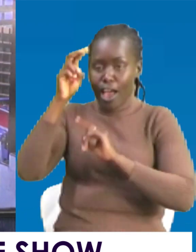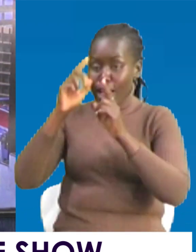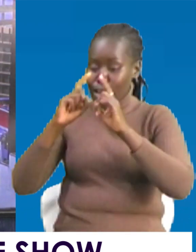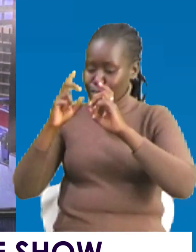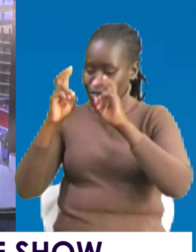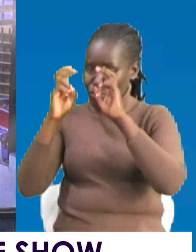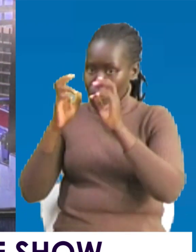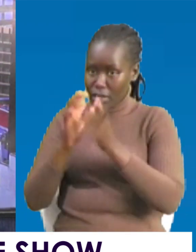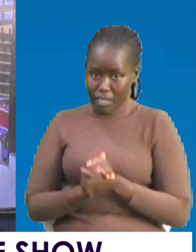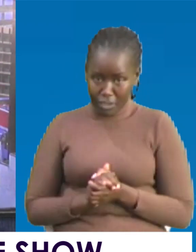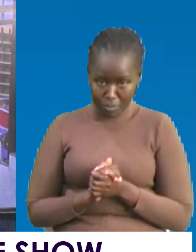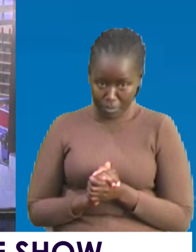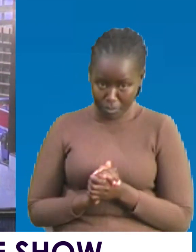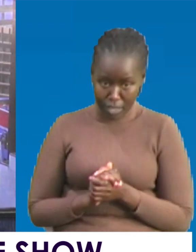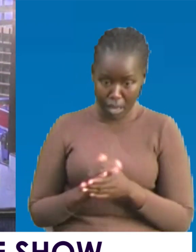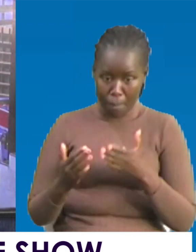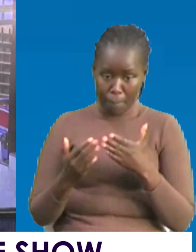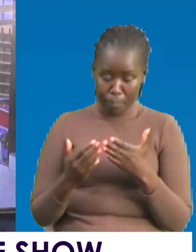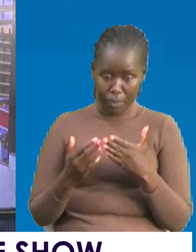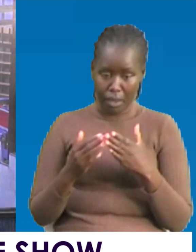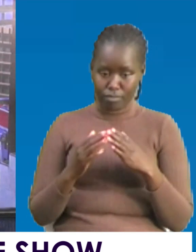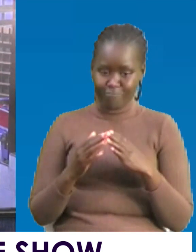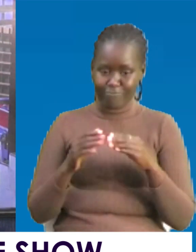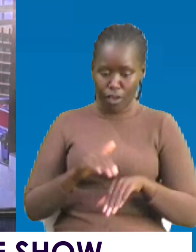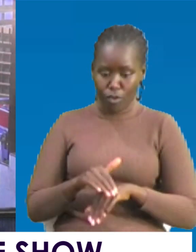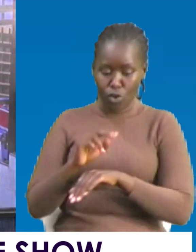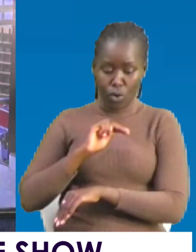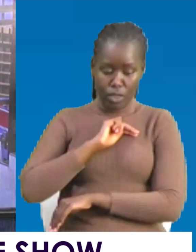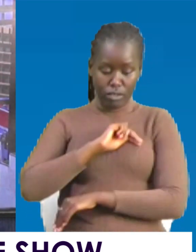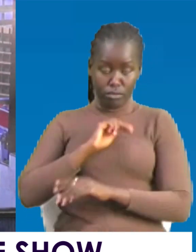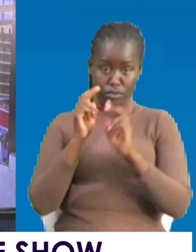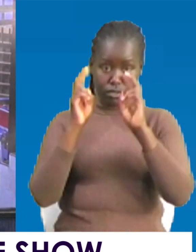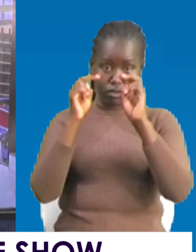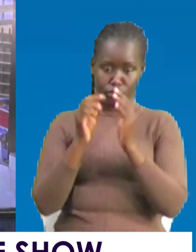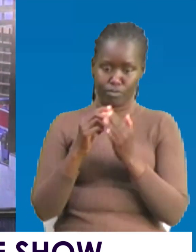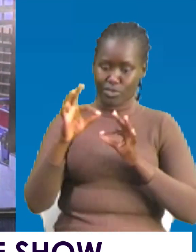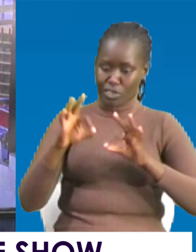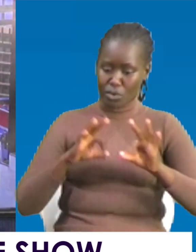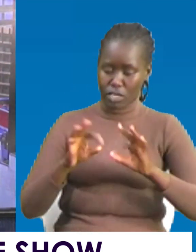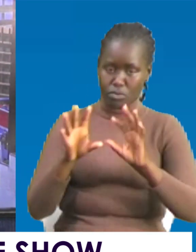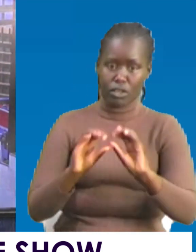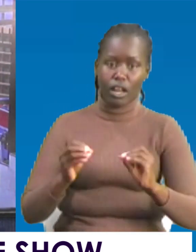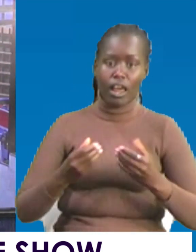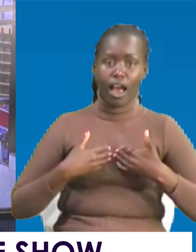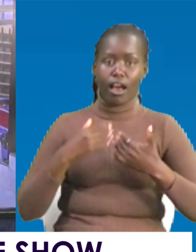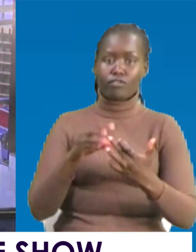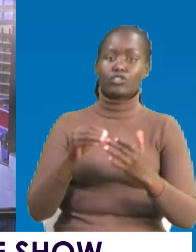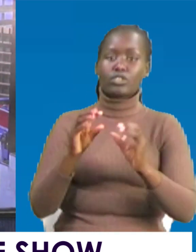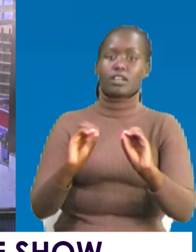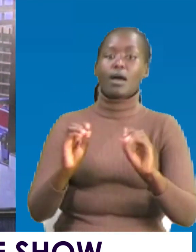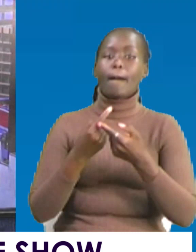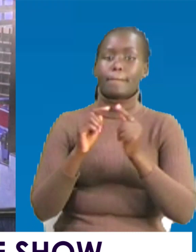may go with the nature of that topic. Let me not explain it or excuse it. I have no choice but to give